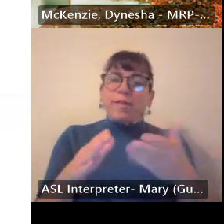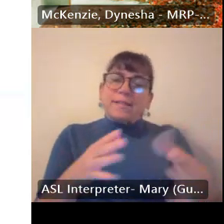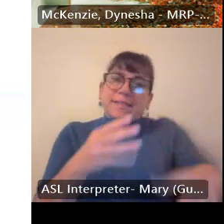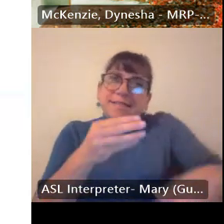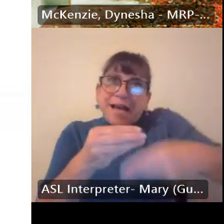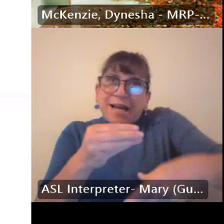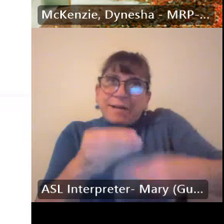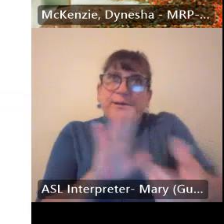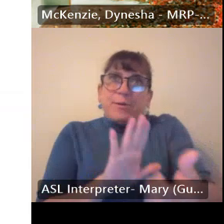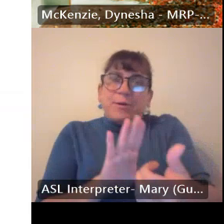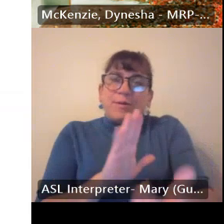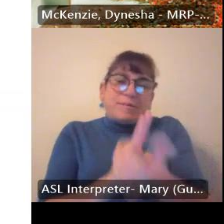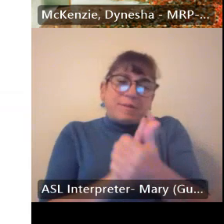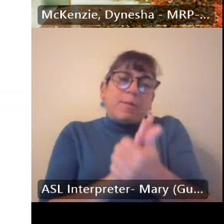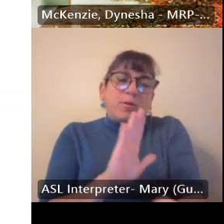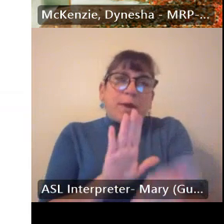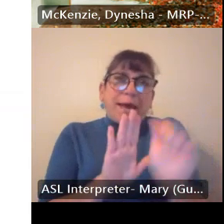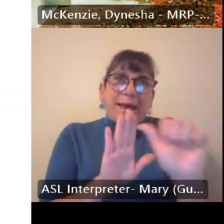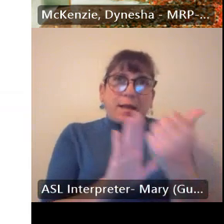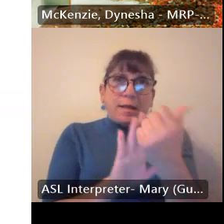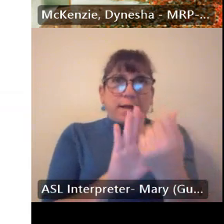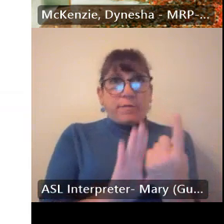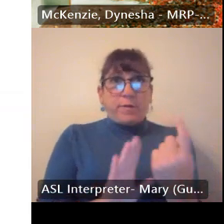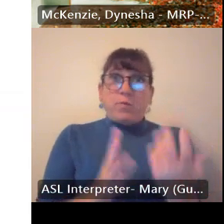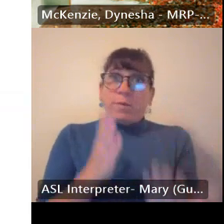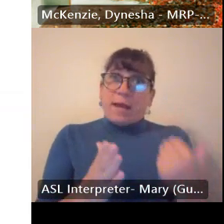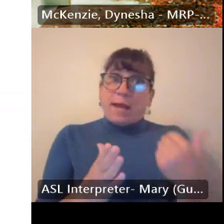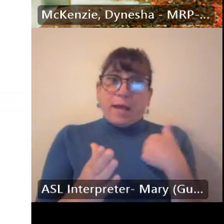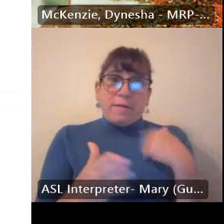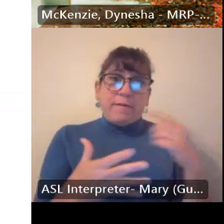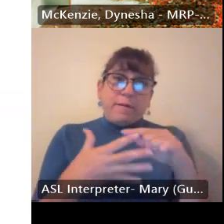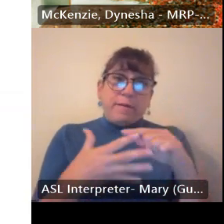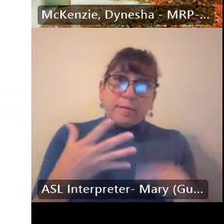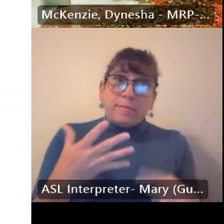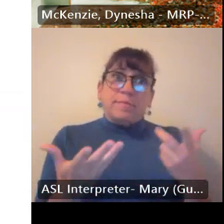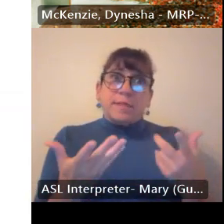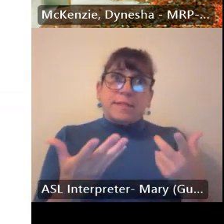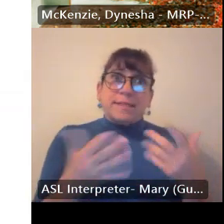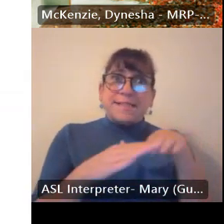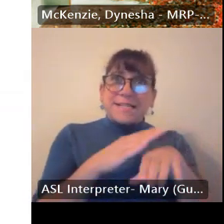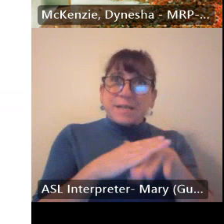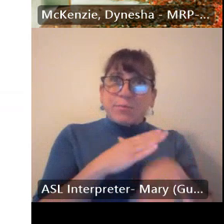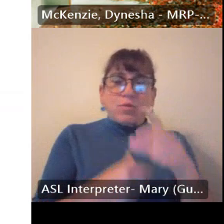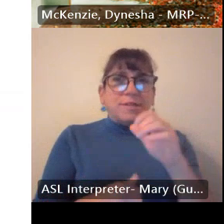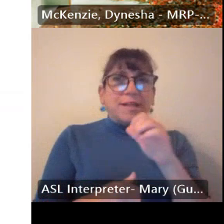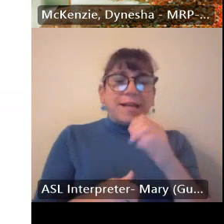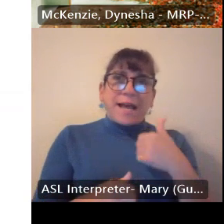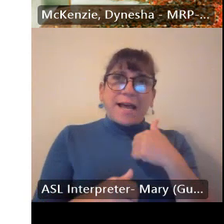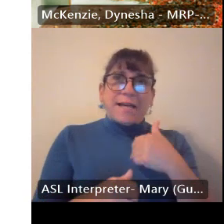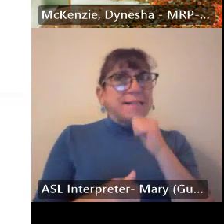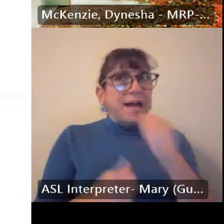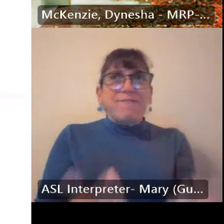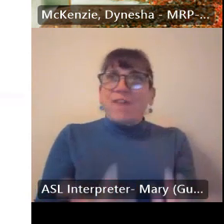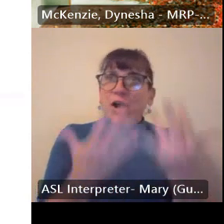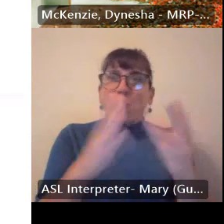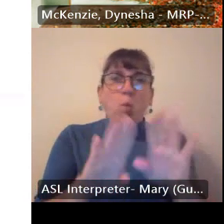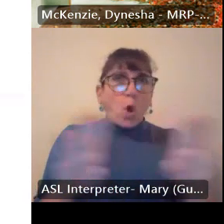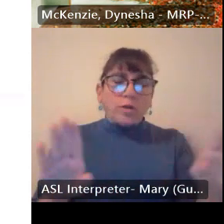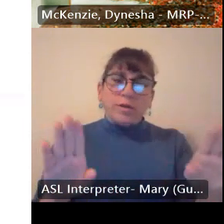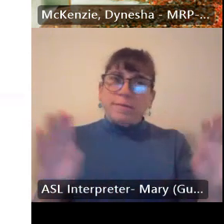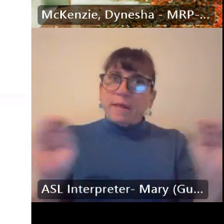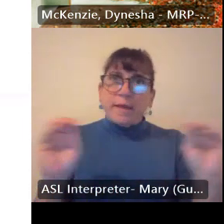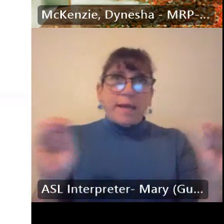have a difference in what our agency says. A11's ground truth, right? That's why it's accessible. That's why it's not firewalled. That's why anyone, anywhere,